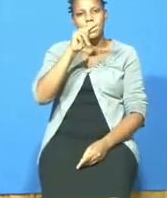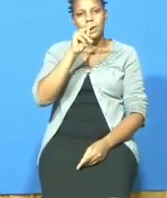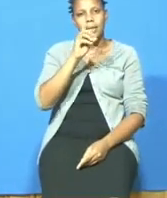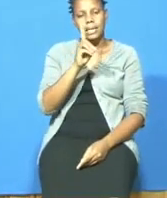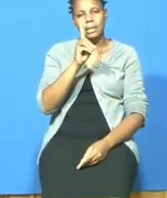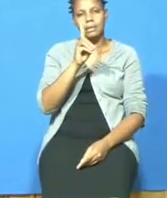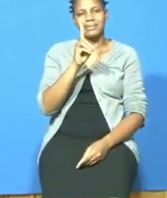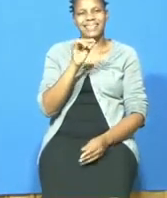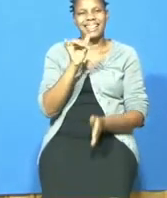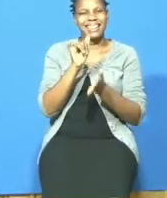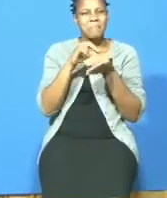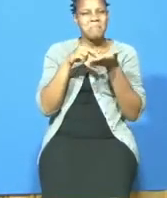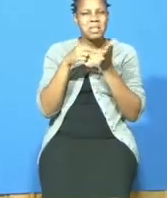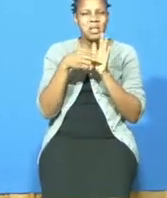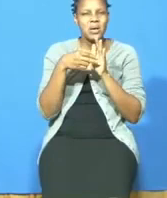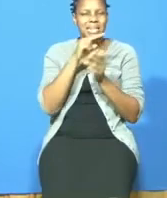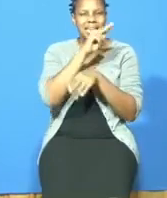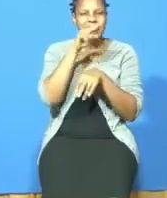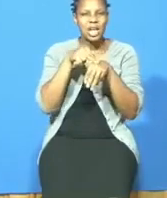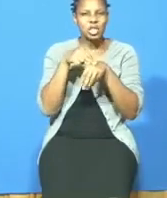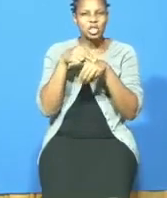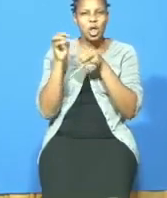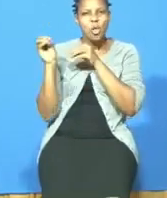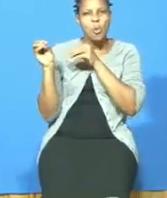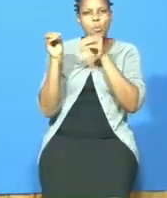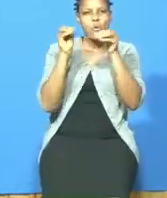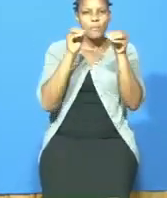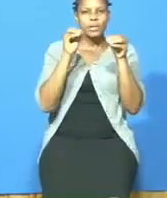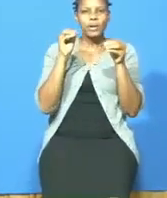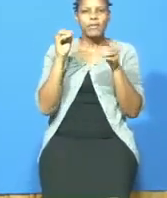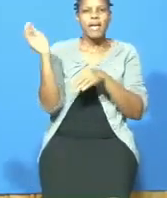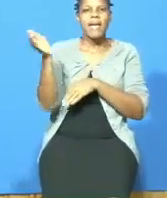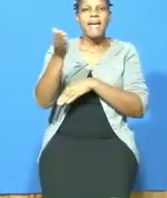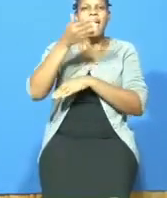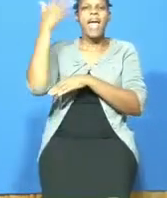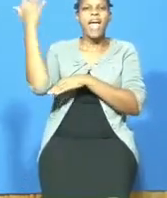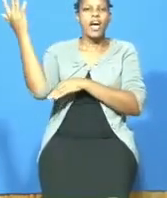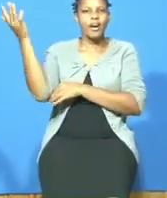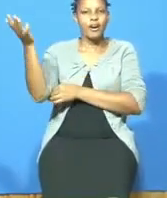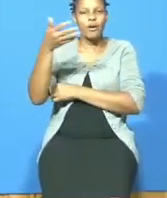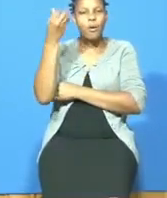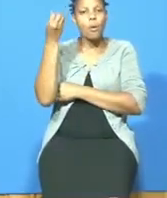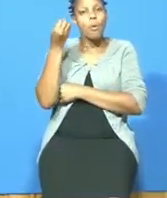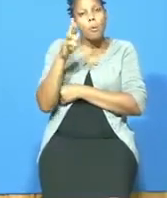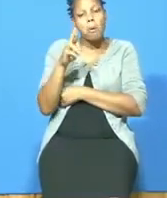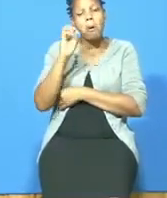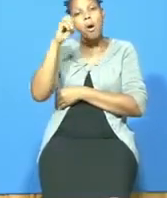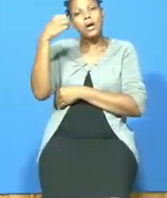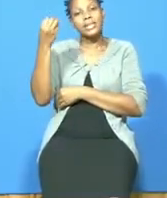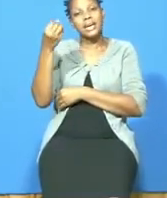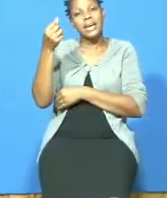movement of air or other gases